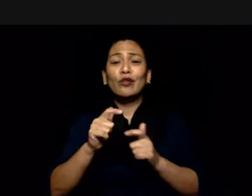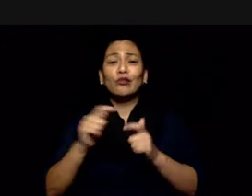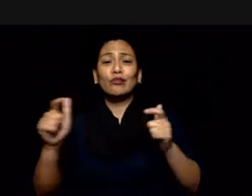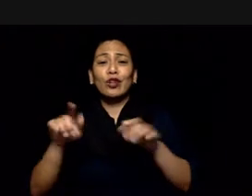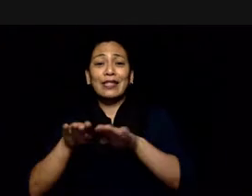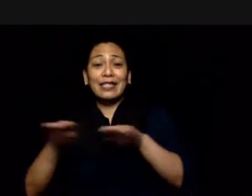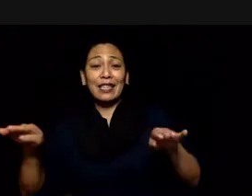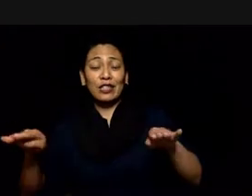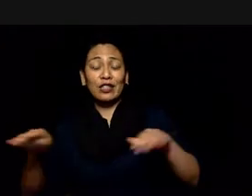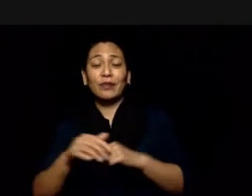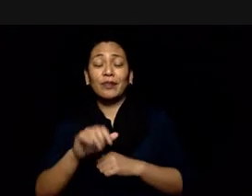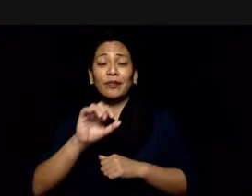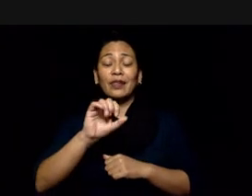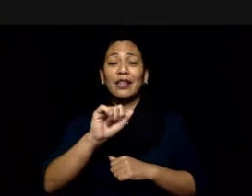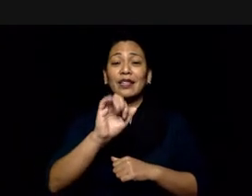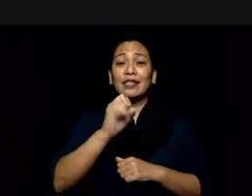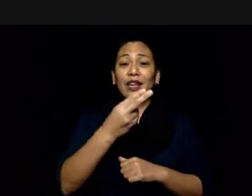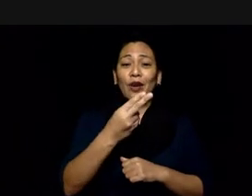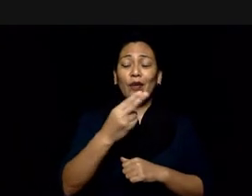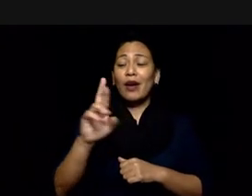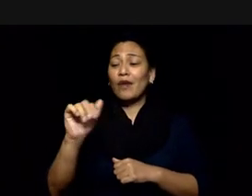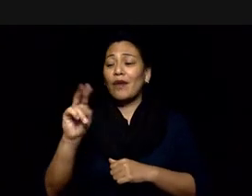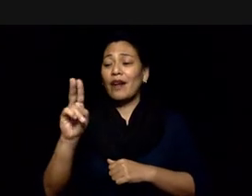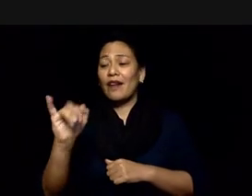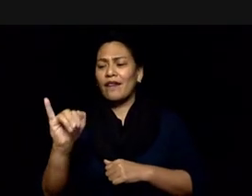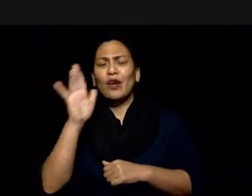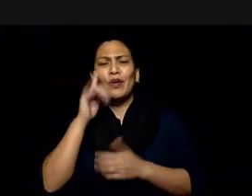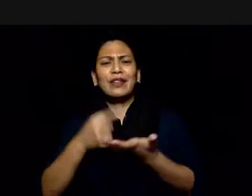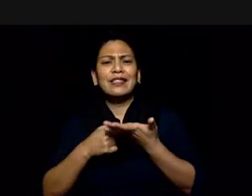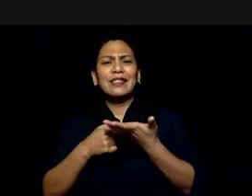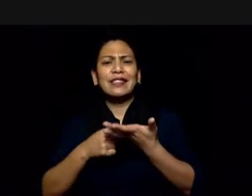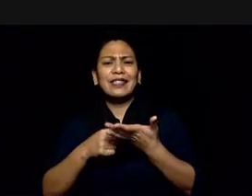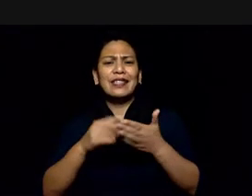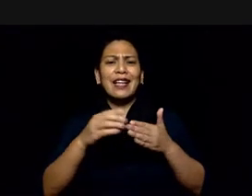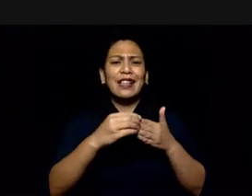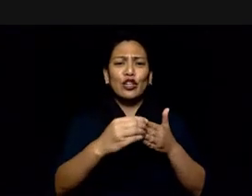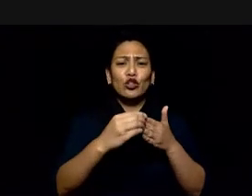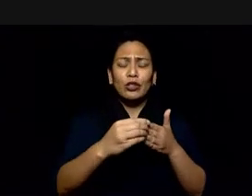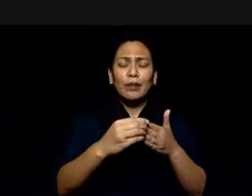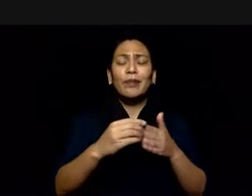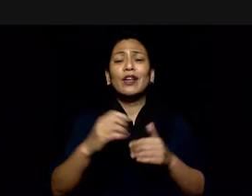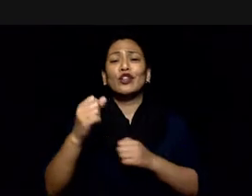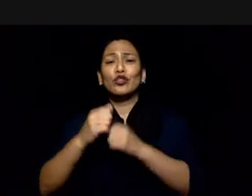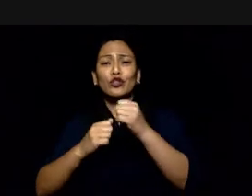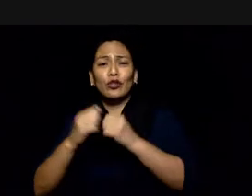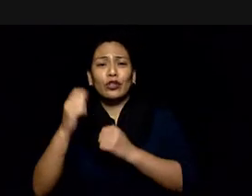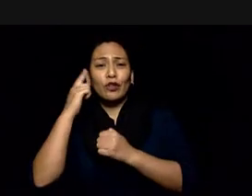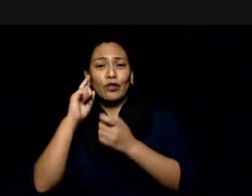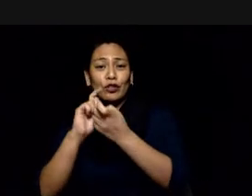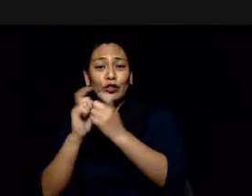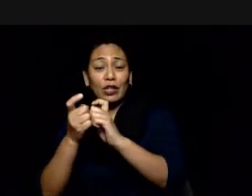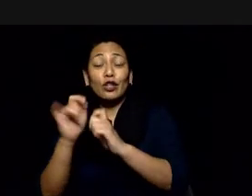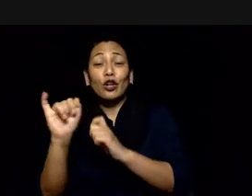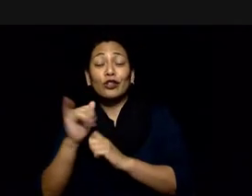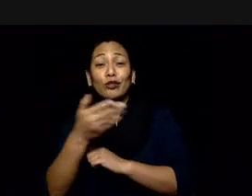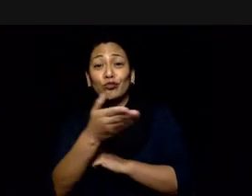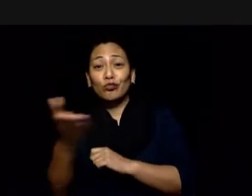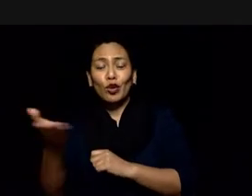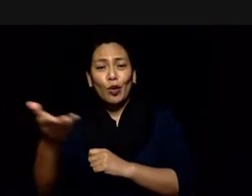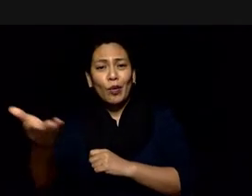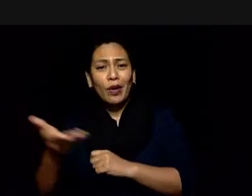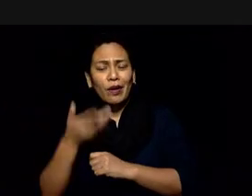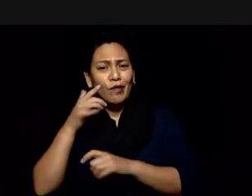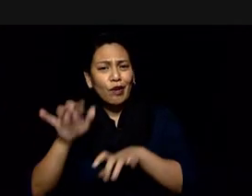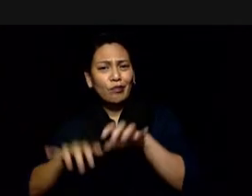stages. Sarah and Ravi are going to talk about leadership and structures for change, and please feel free to use the chat to